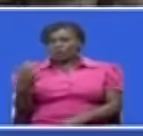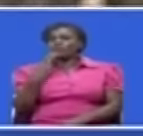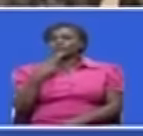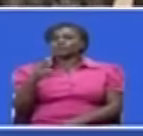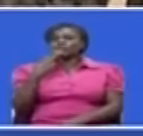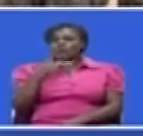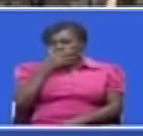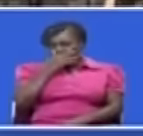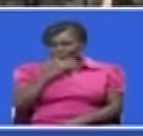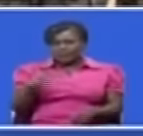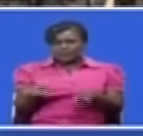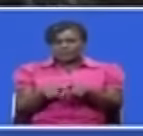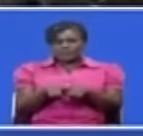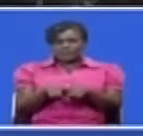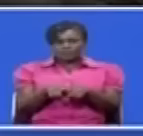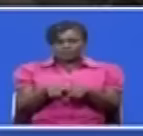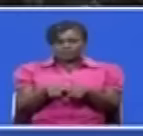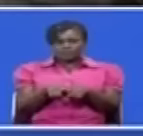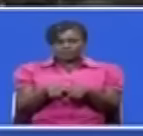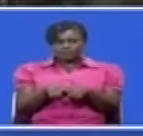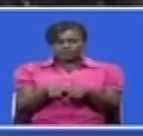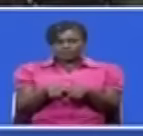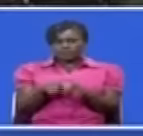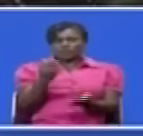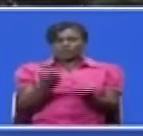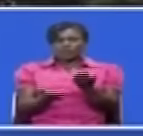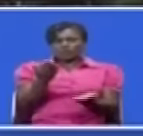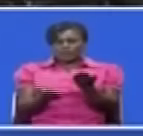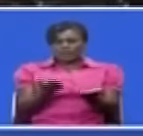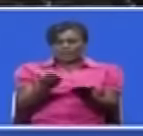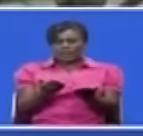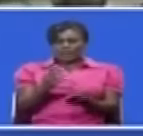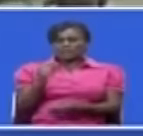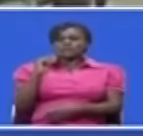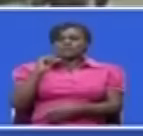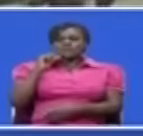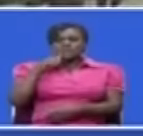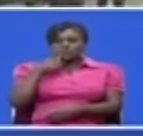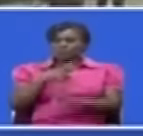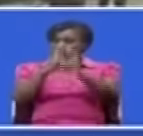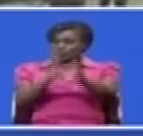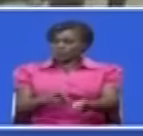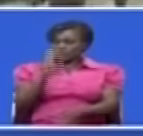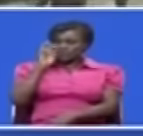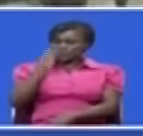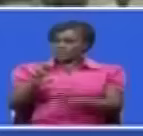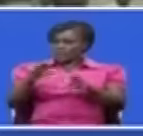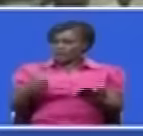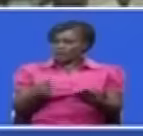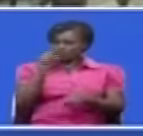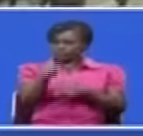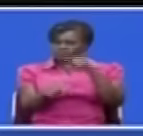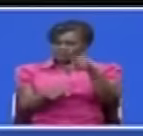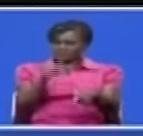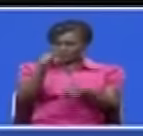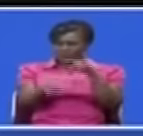even underestimating the figures if you were to compare them with this latest report. We've seen also allegations